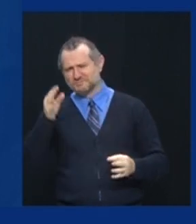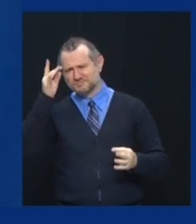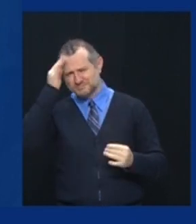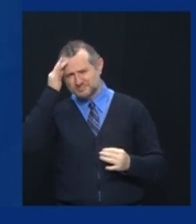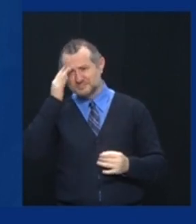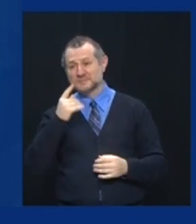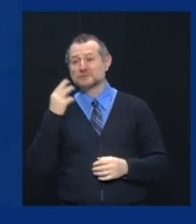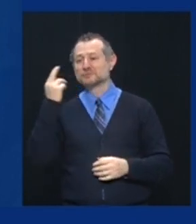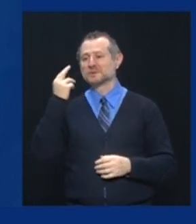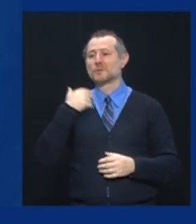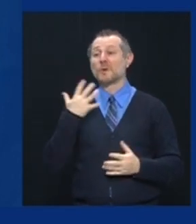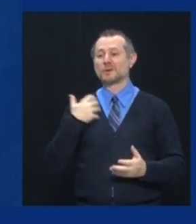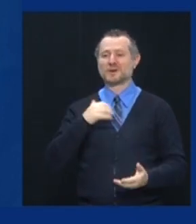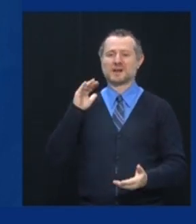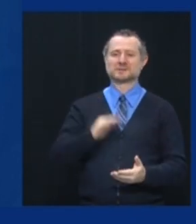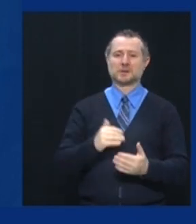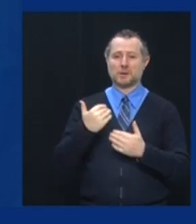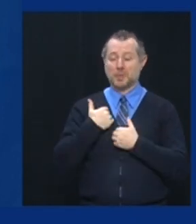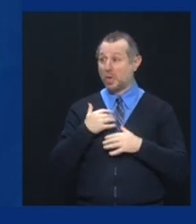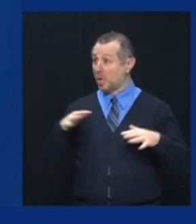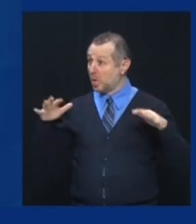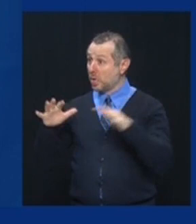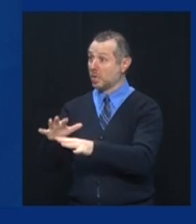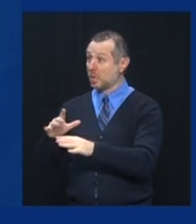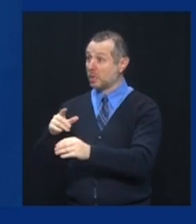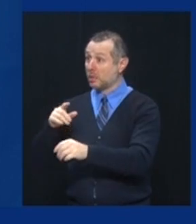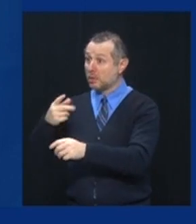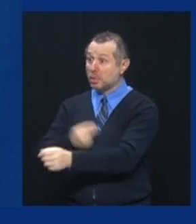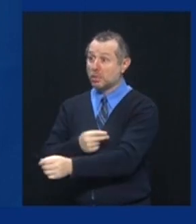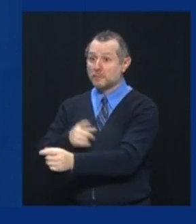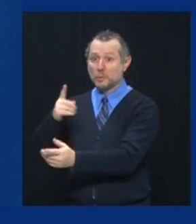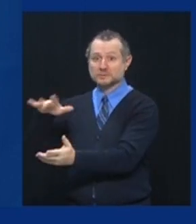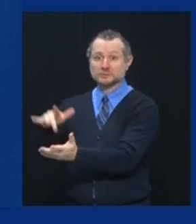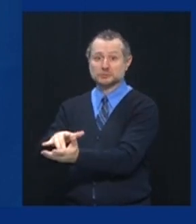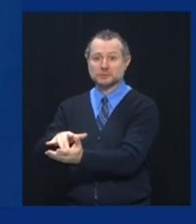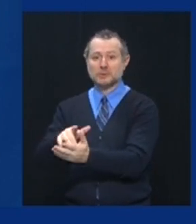the burden on the hospitals and the private system whenever possible.